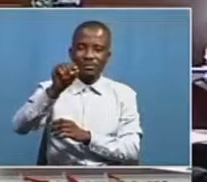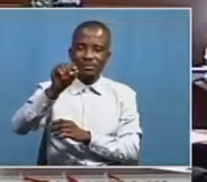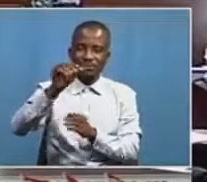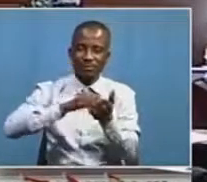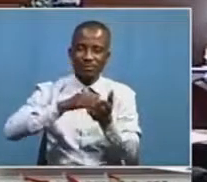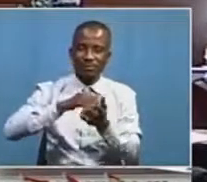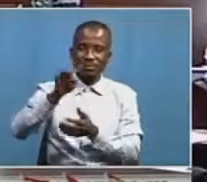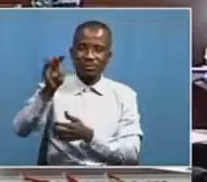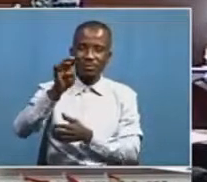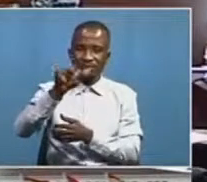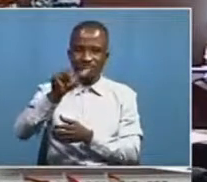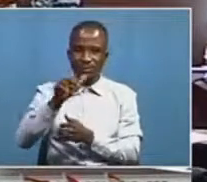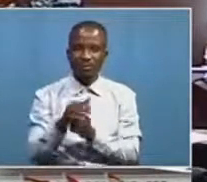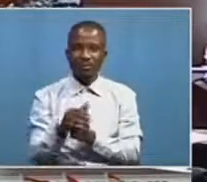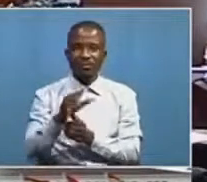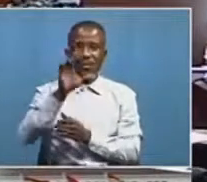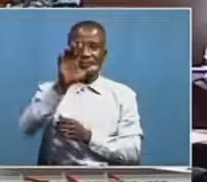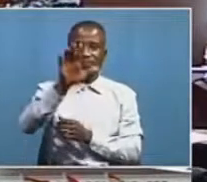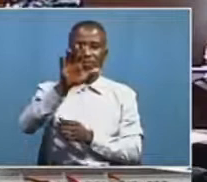6,730,413 votes, being